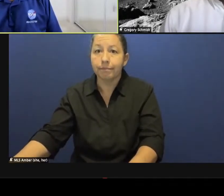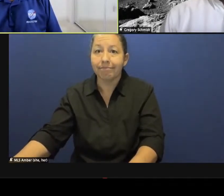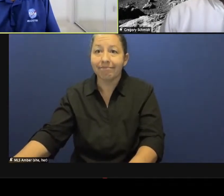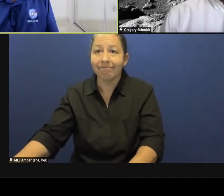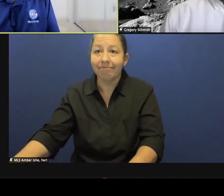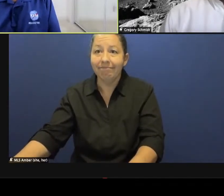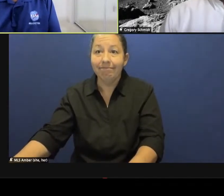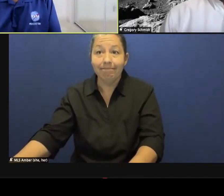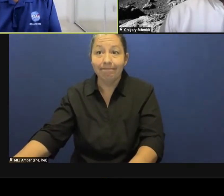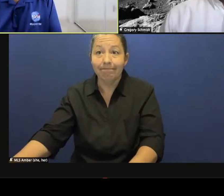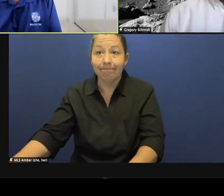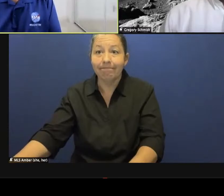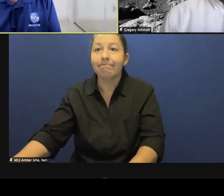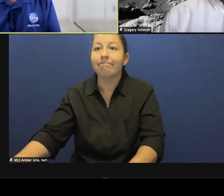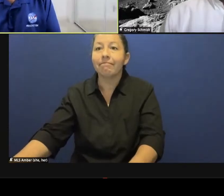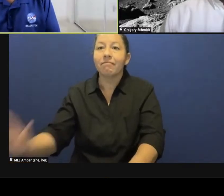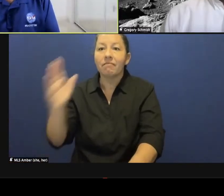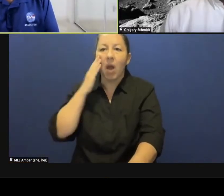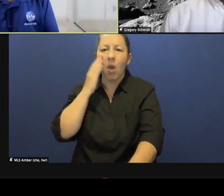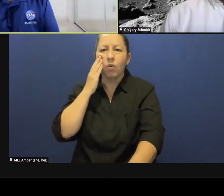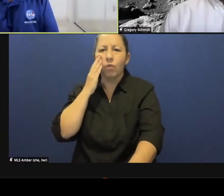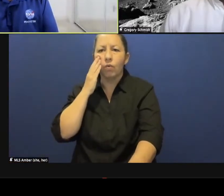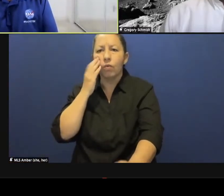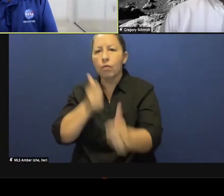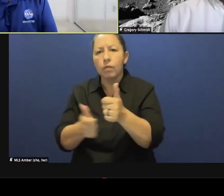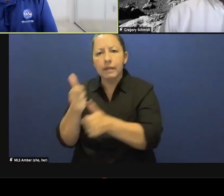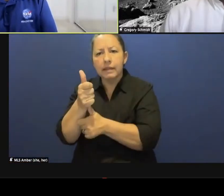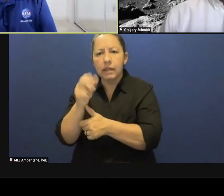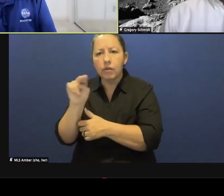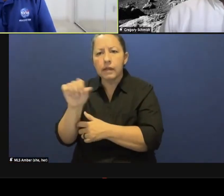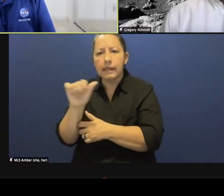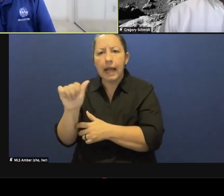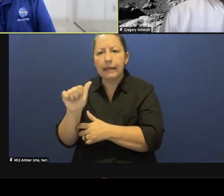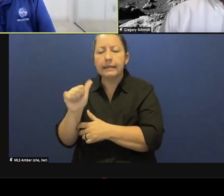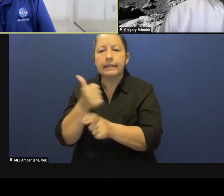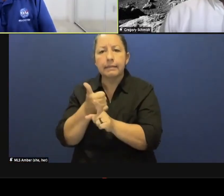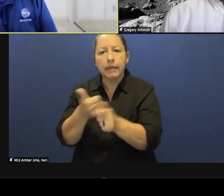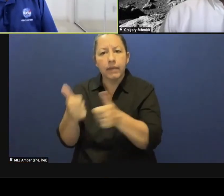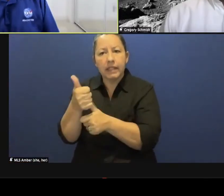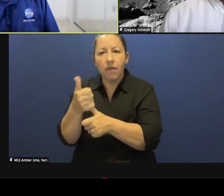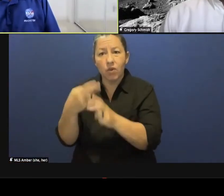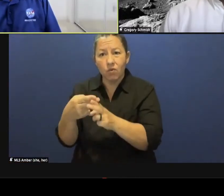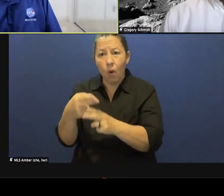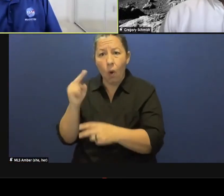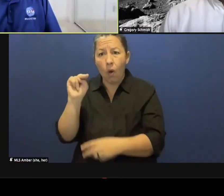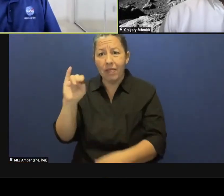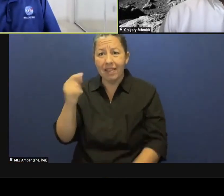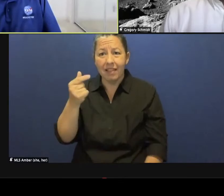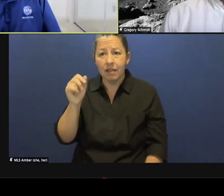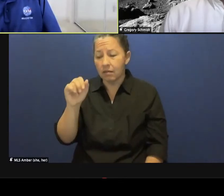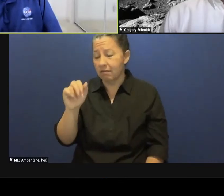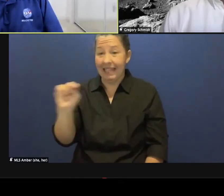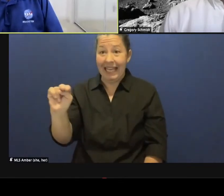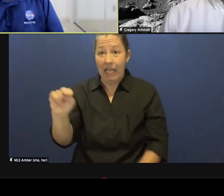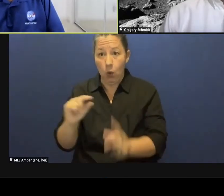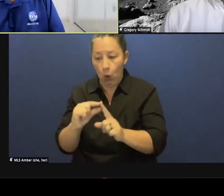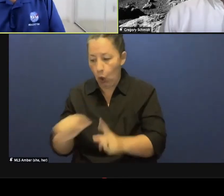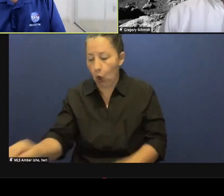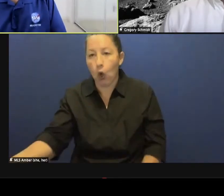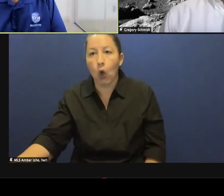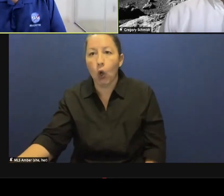I know a senior NASA executive that was called the N word, and he chose